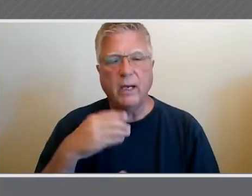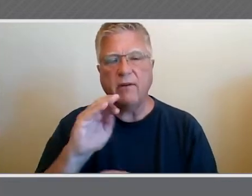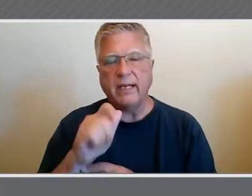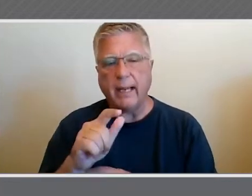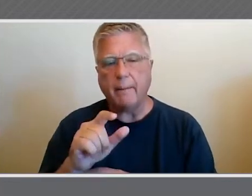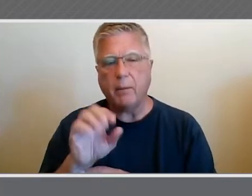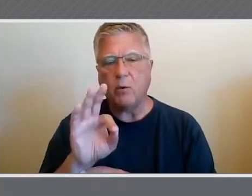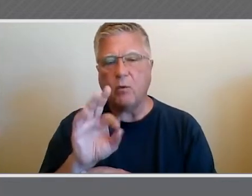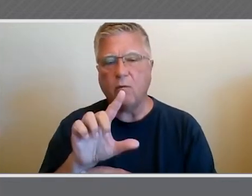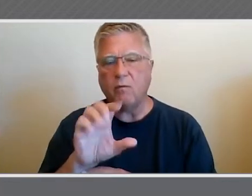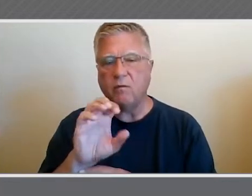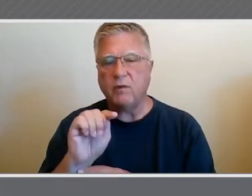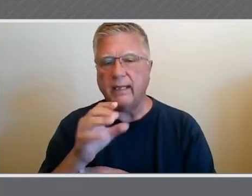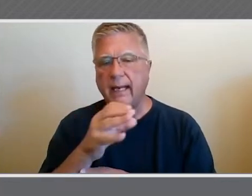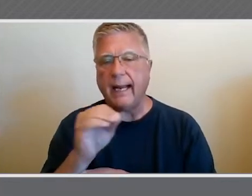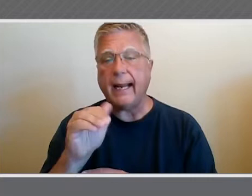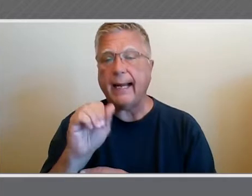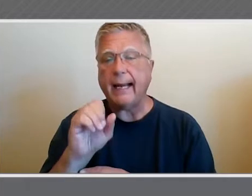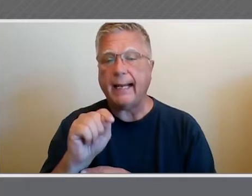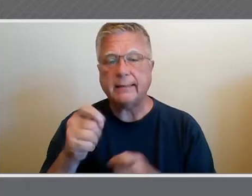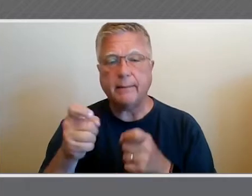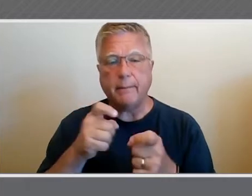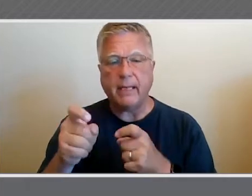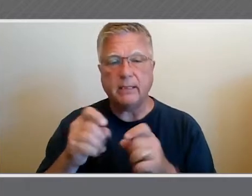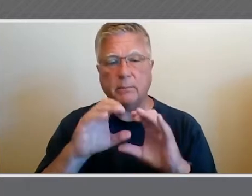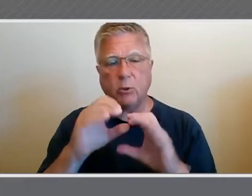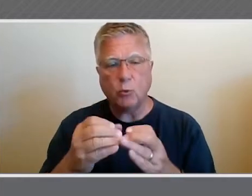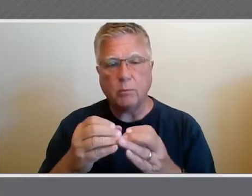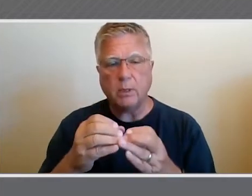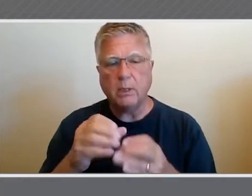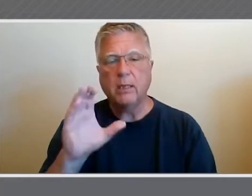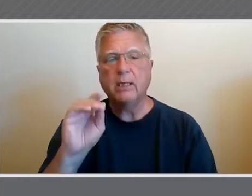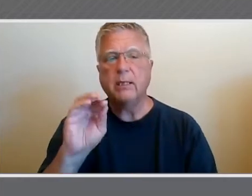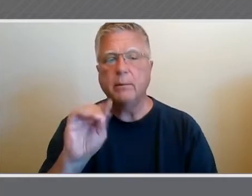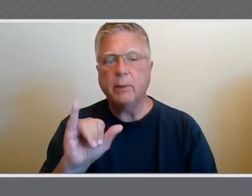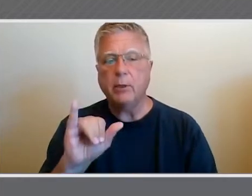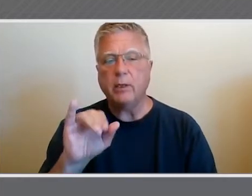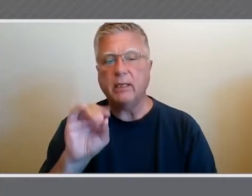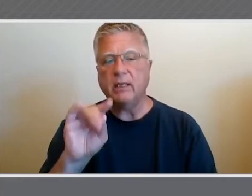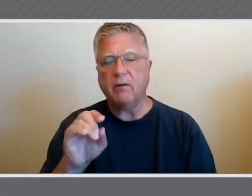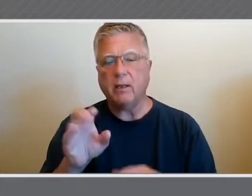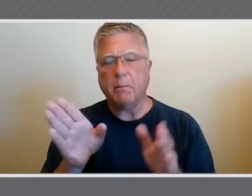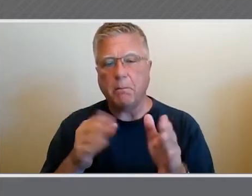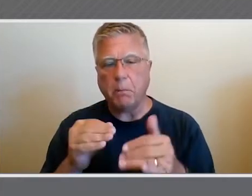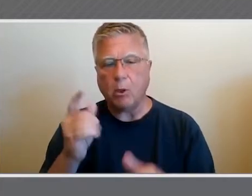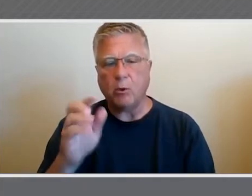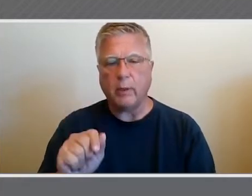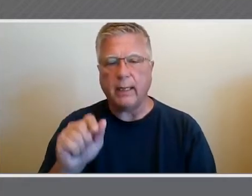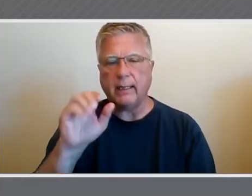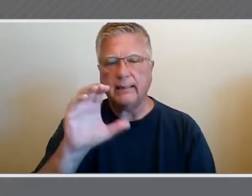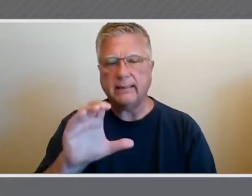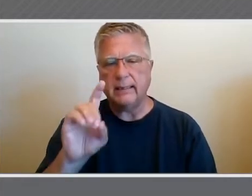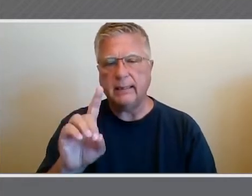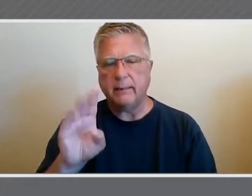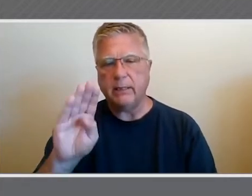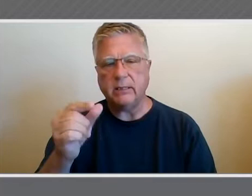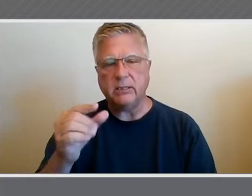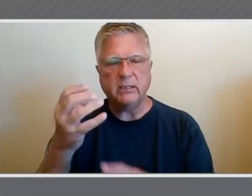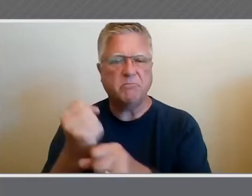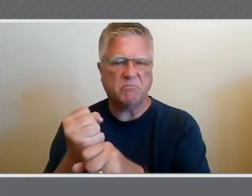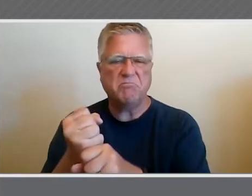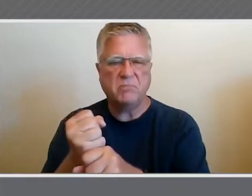management division, community development and block grant, CDBG. The operating grants and special revenue group